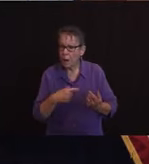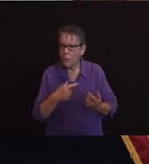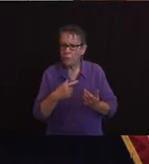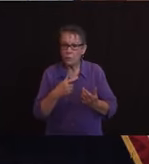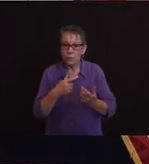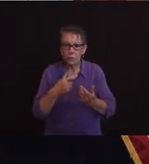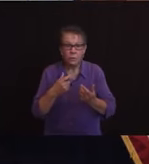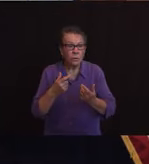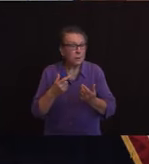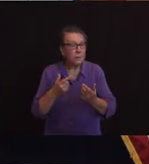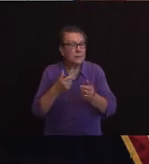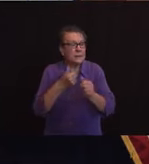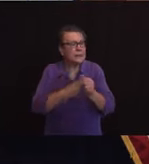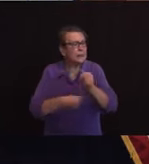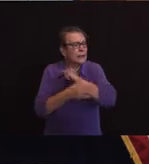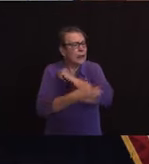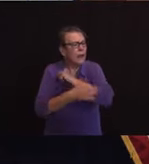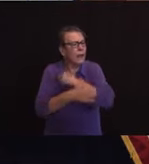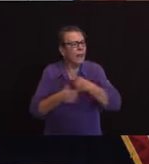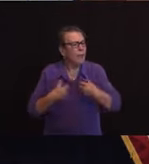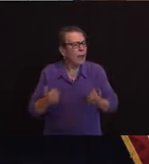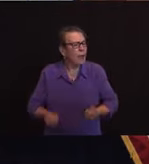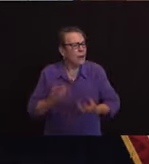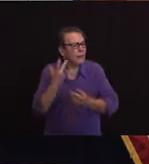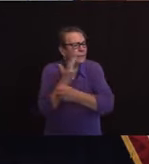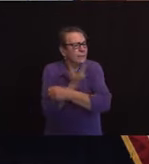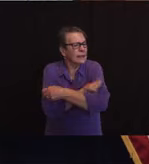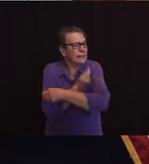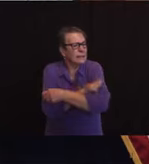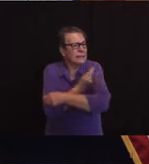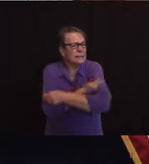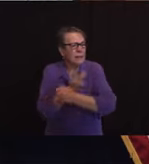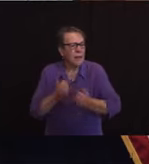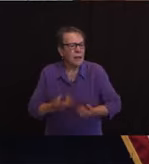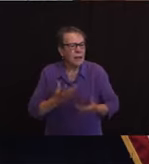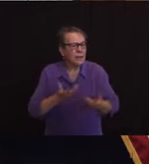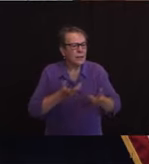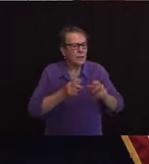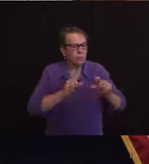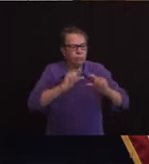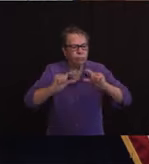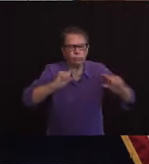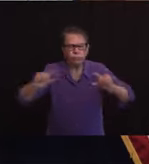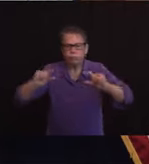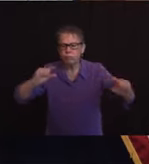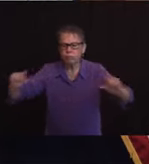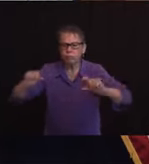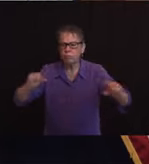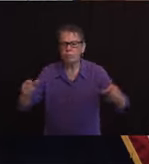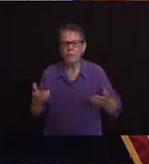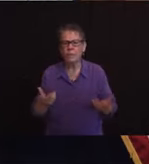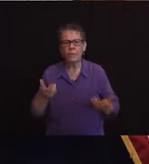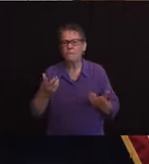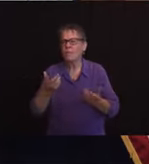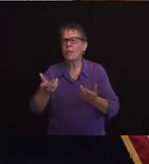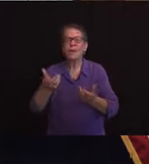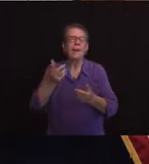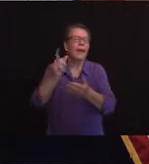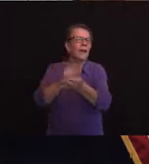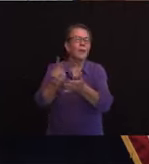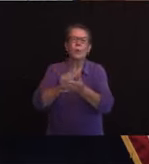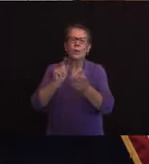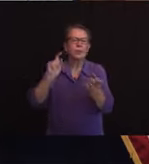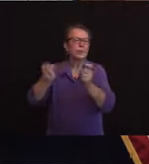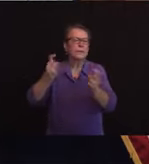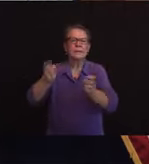we're getting. And the allocation formula that we look at, that includes equity, looking